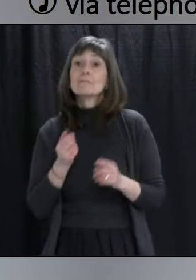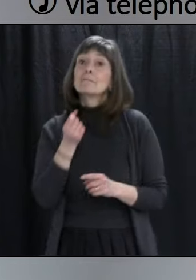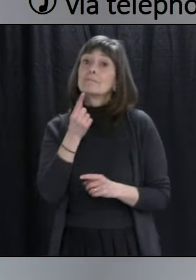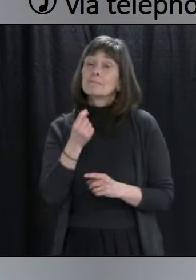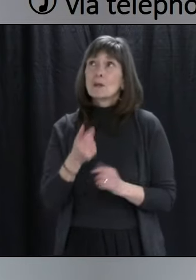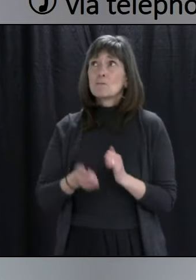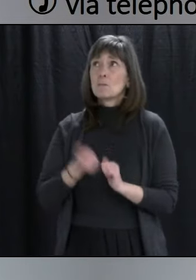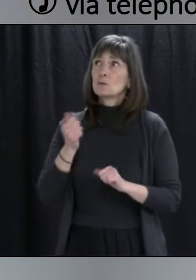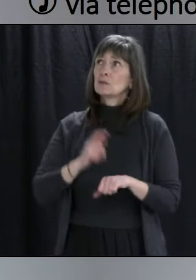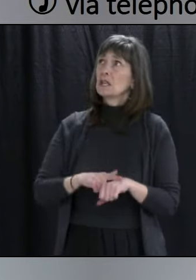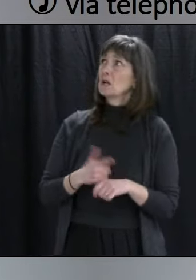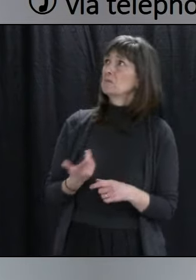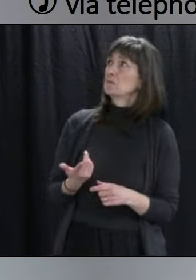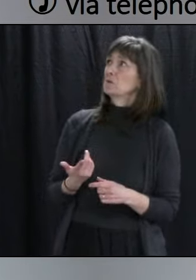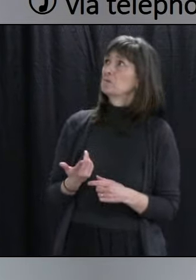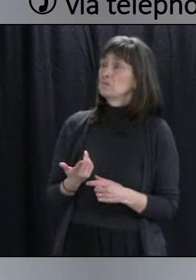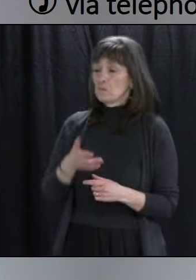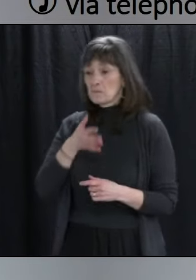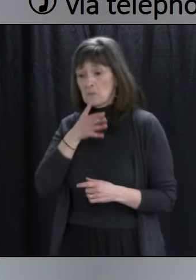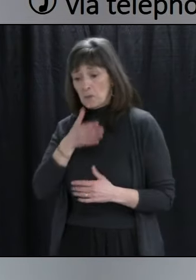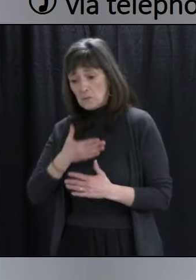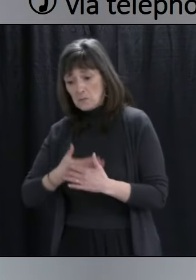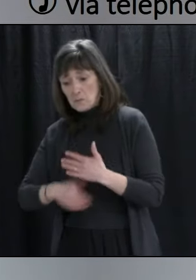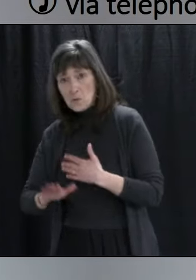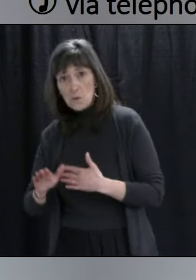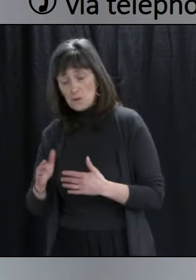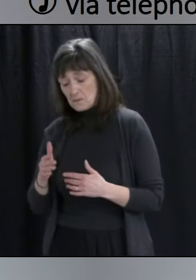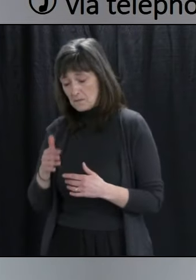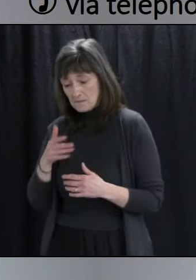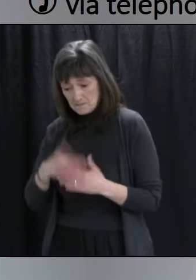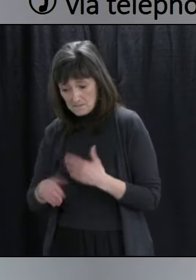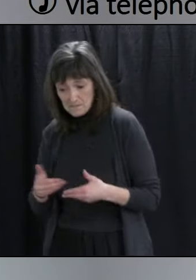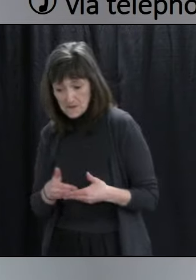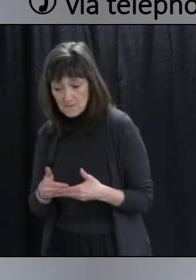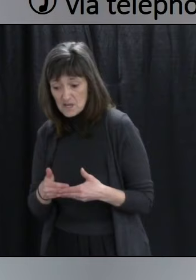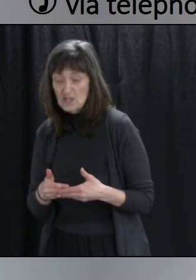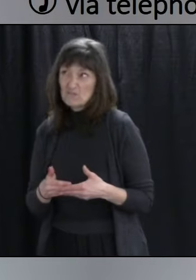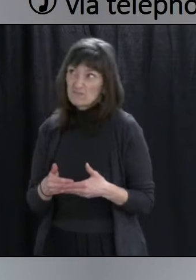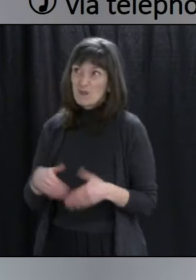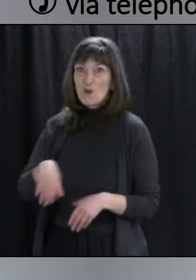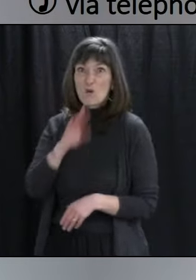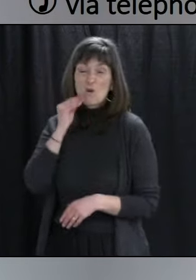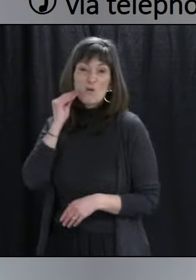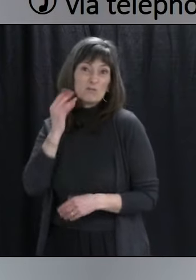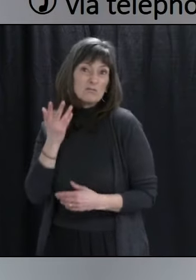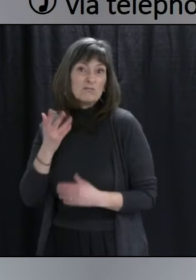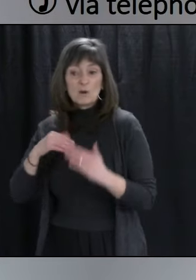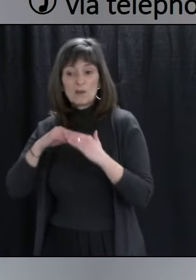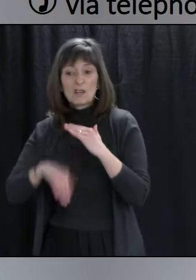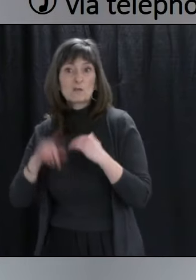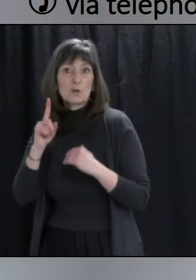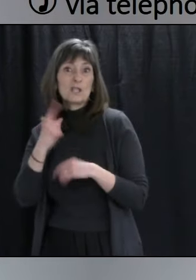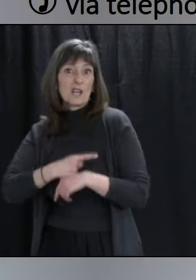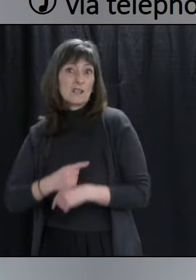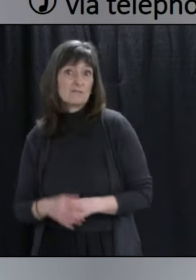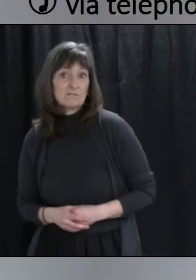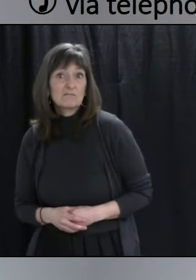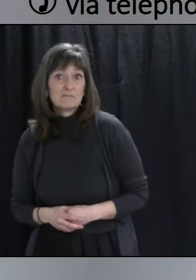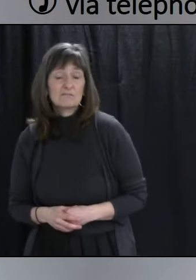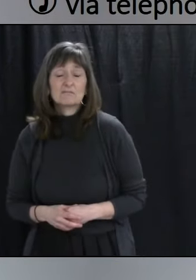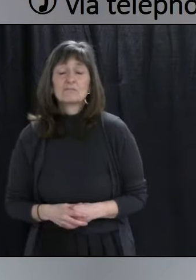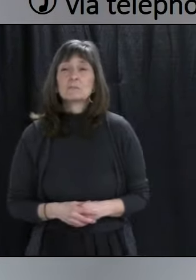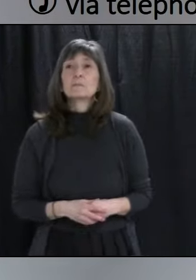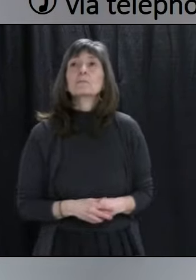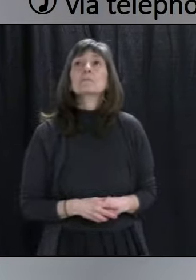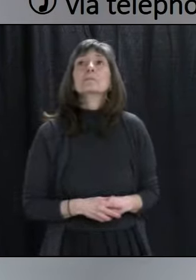going home sometimes as soon as 24 hours after delivery. Thank you. And we've spoken heavily, or you've